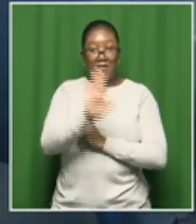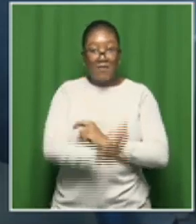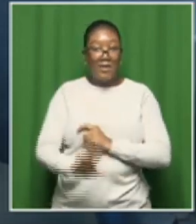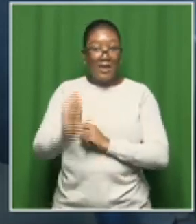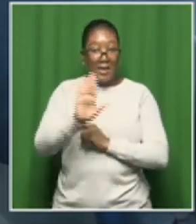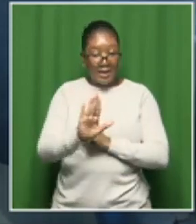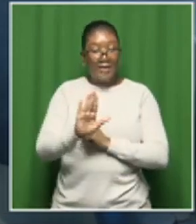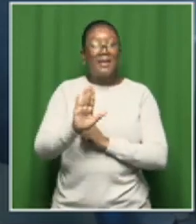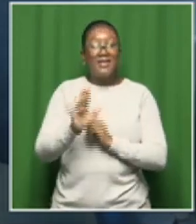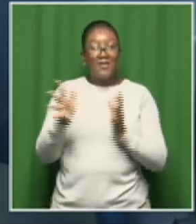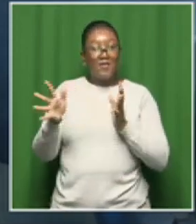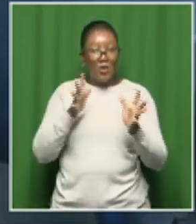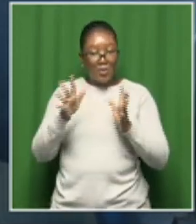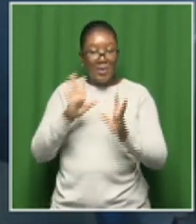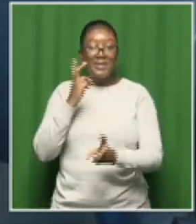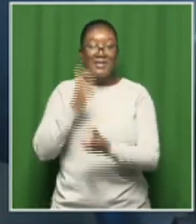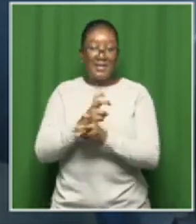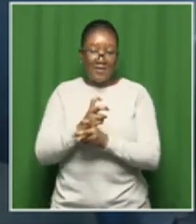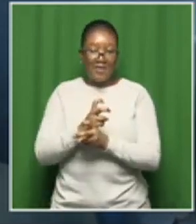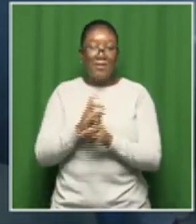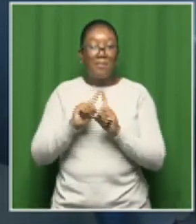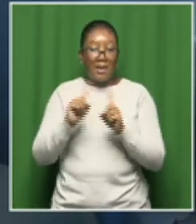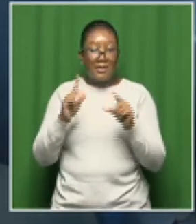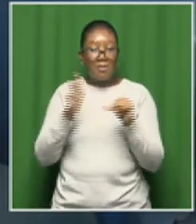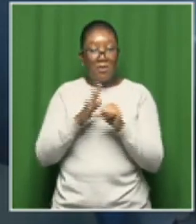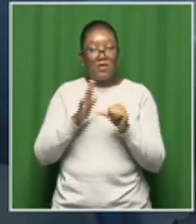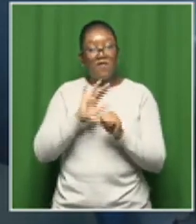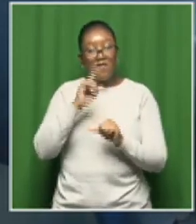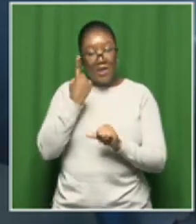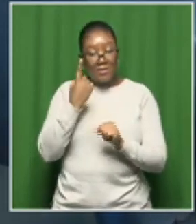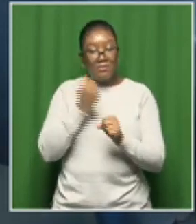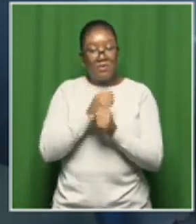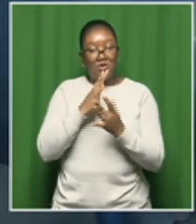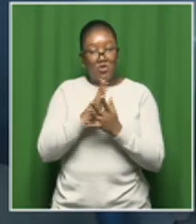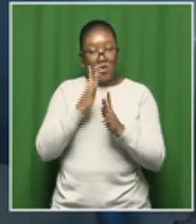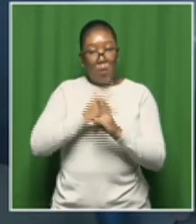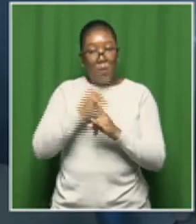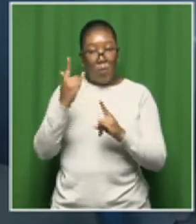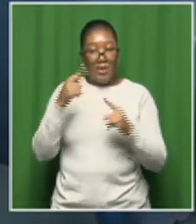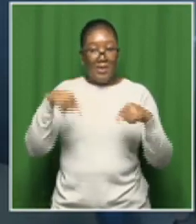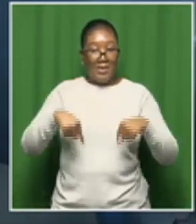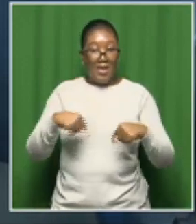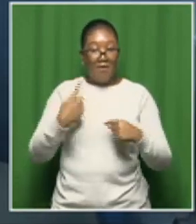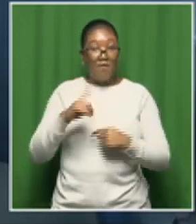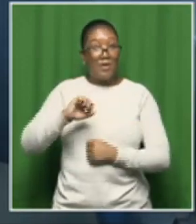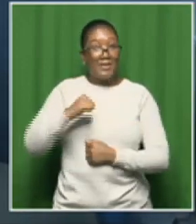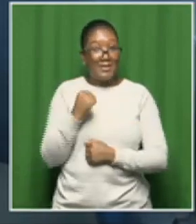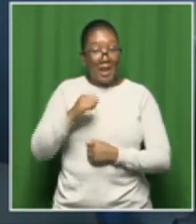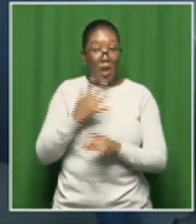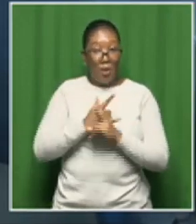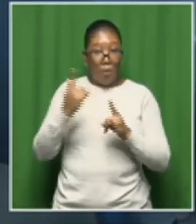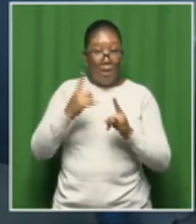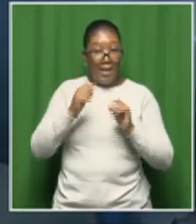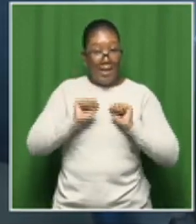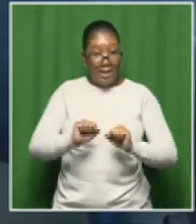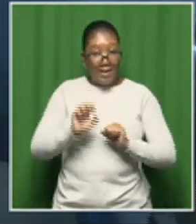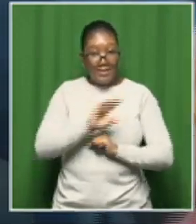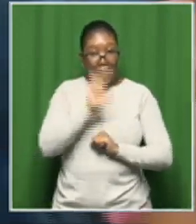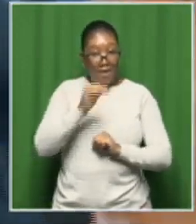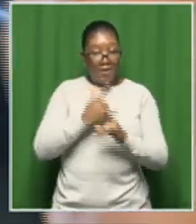games and then try to spring a result away from home. So ultimately, for Stellies, winning their home games is priority number